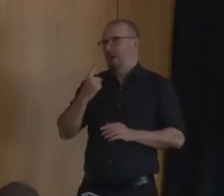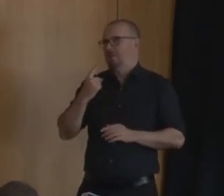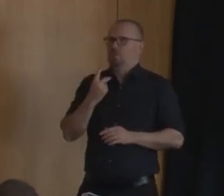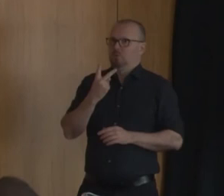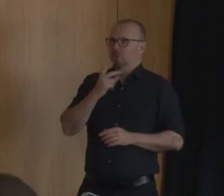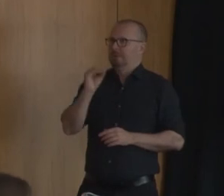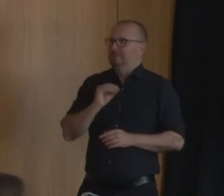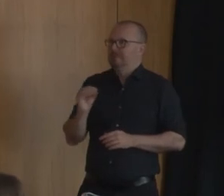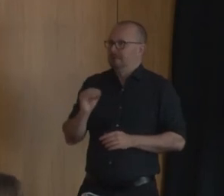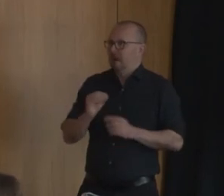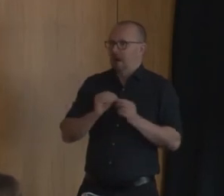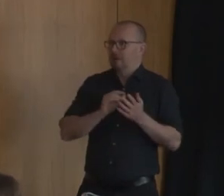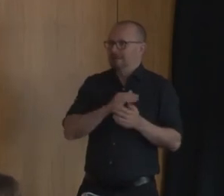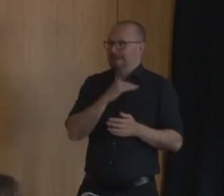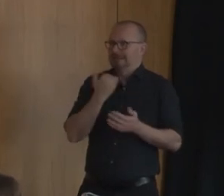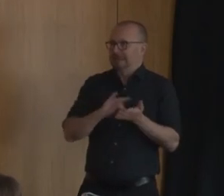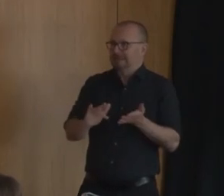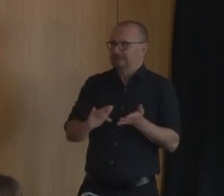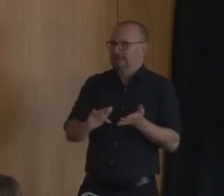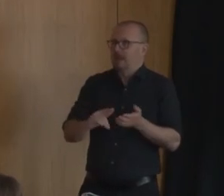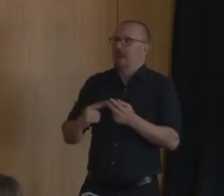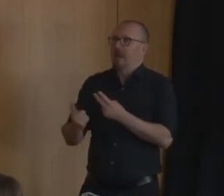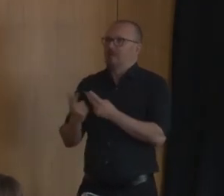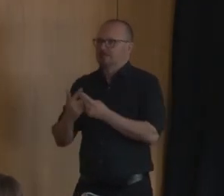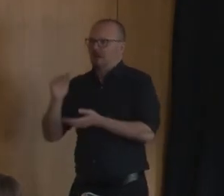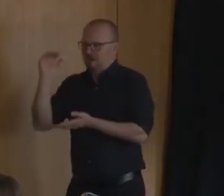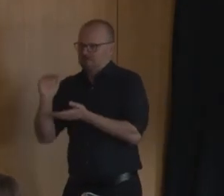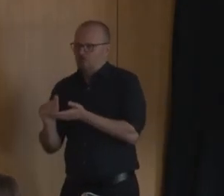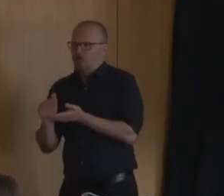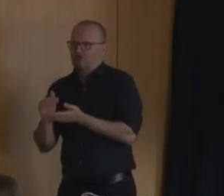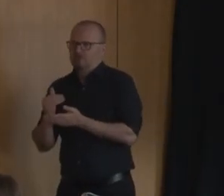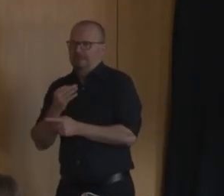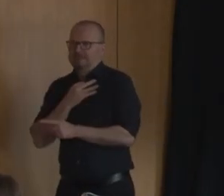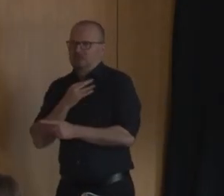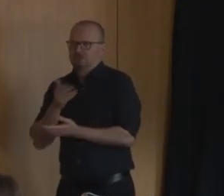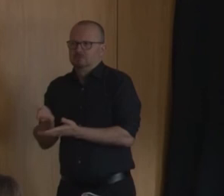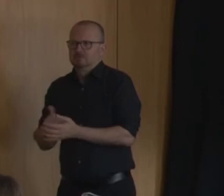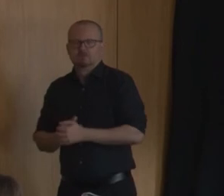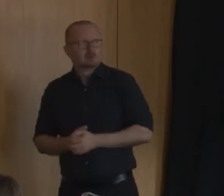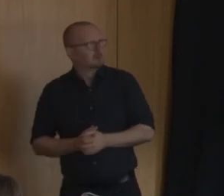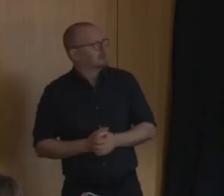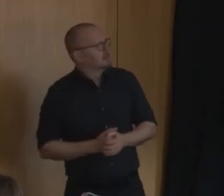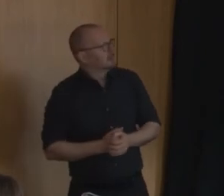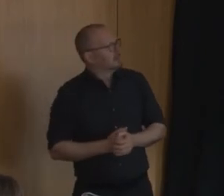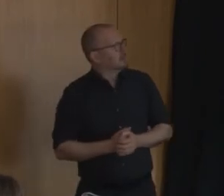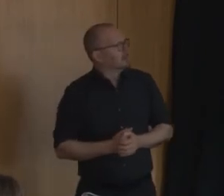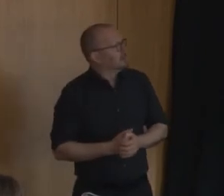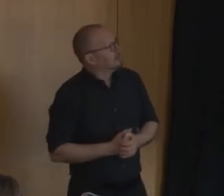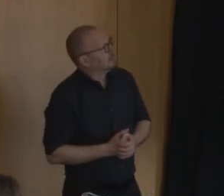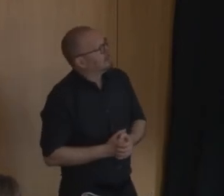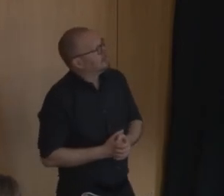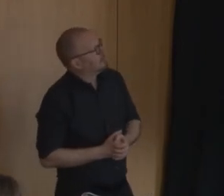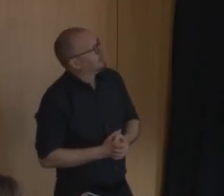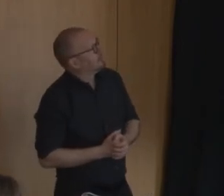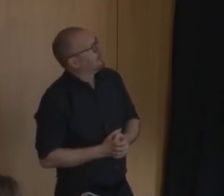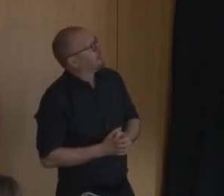are endangered. So it's a very sobering moment. Now, this experience is simpler than you might think. It's made of recycled materials. It